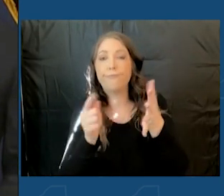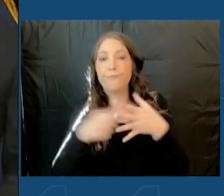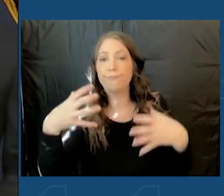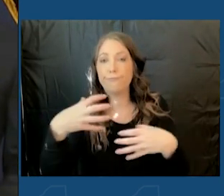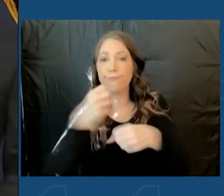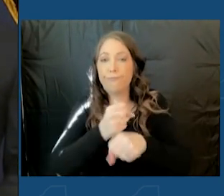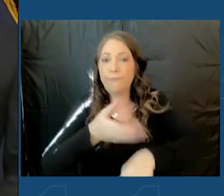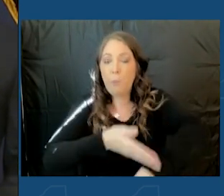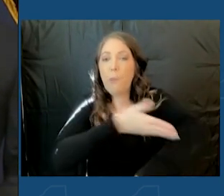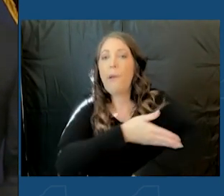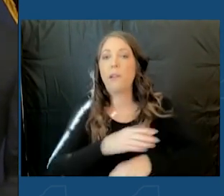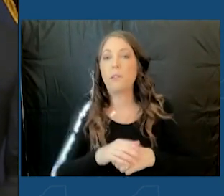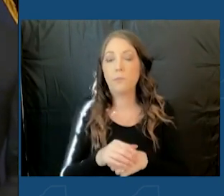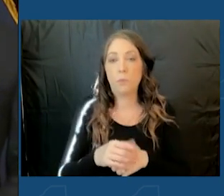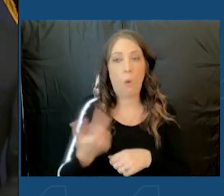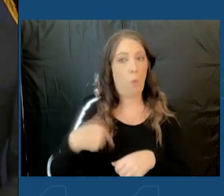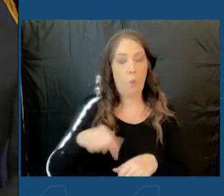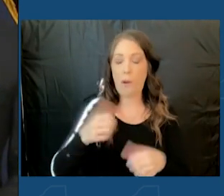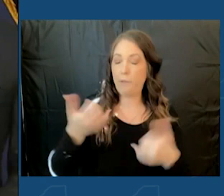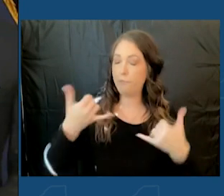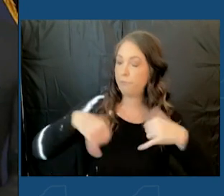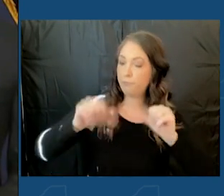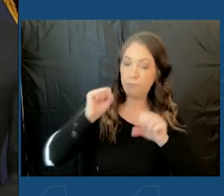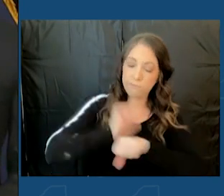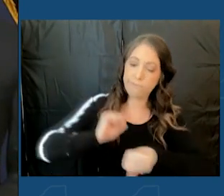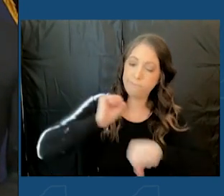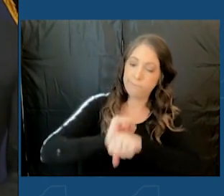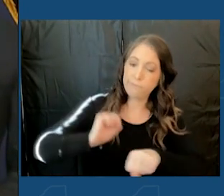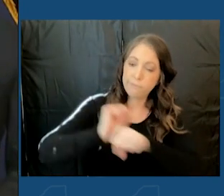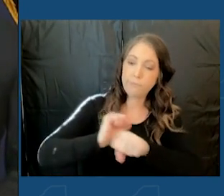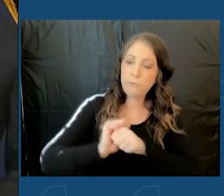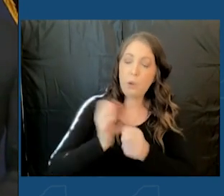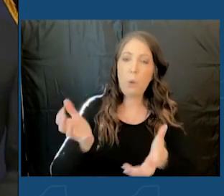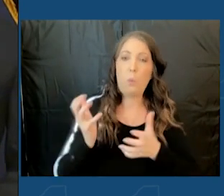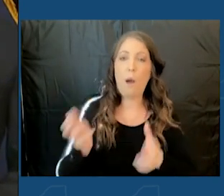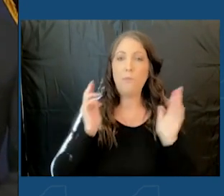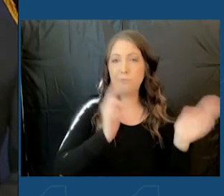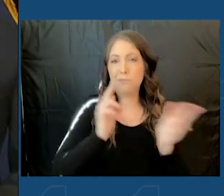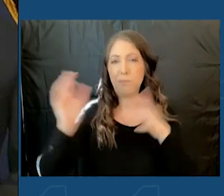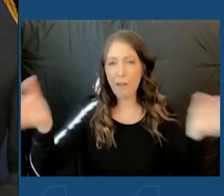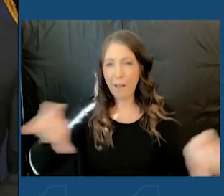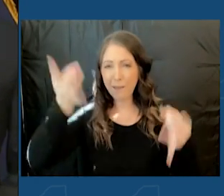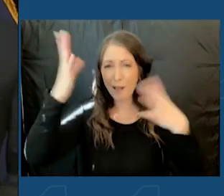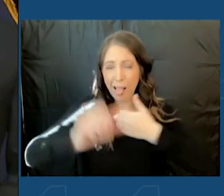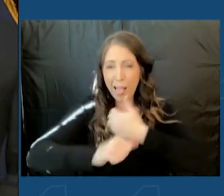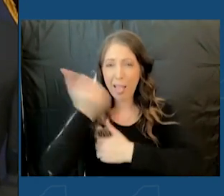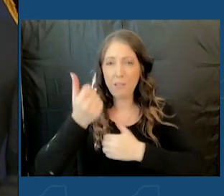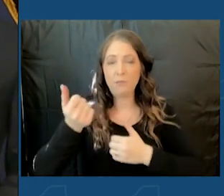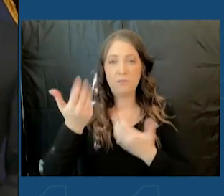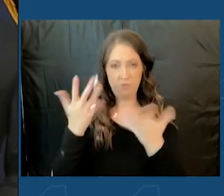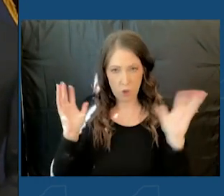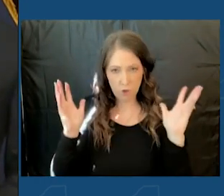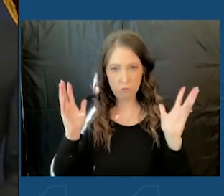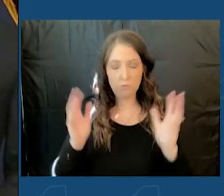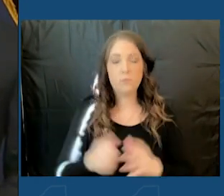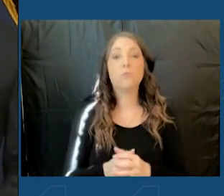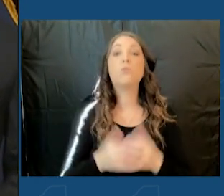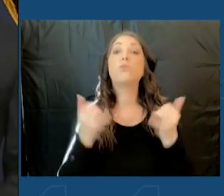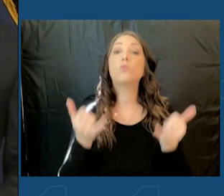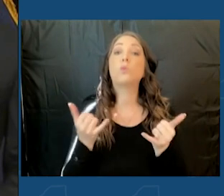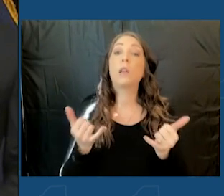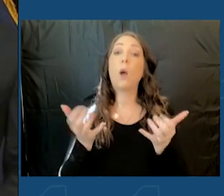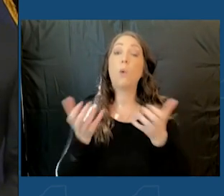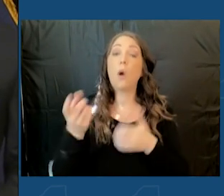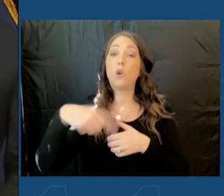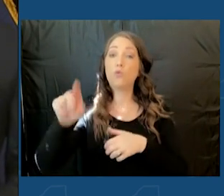but we will not rest until we've done everything in our power to end the scourge of gun violence in our streets. So with that, I'd like you to hear from the